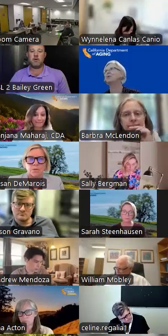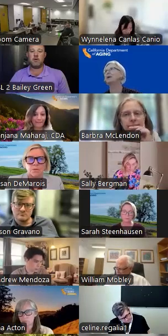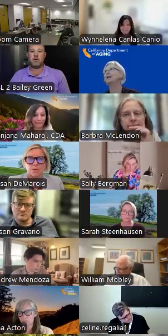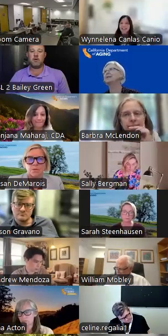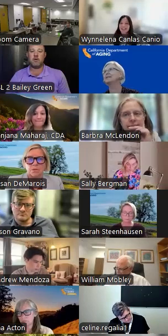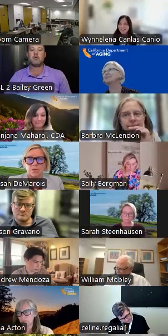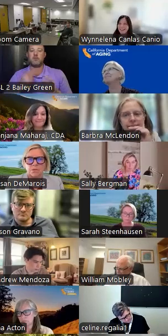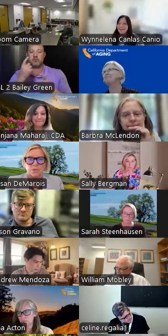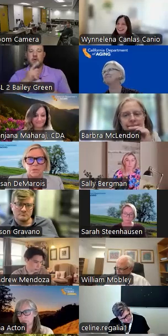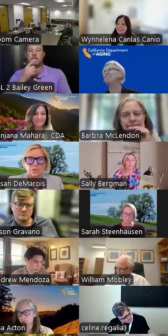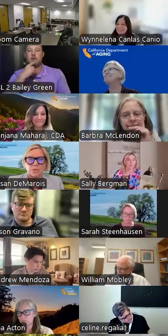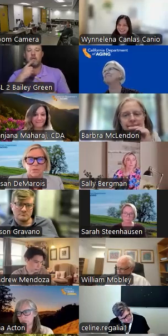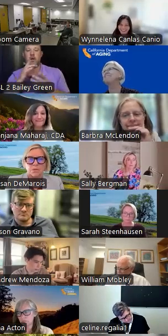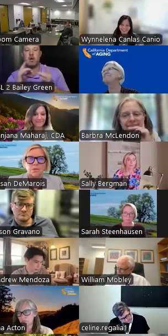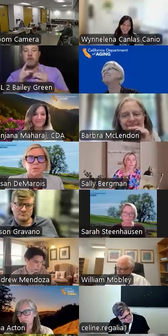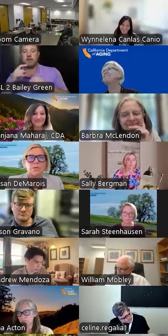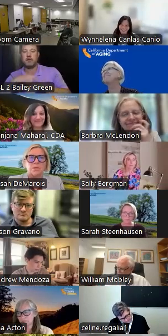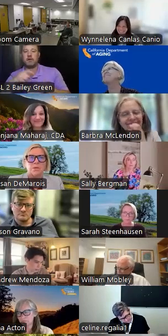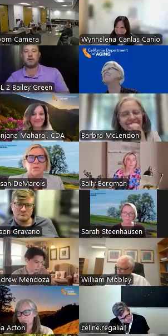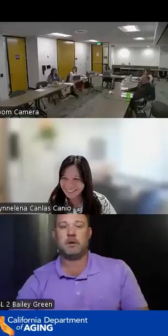Yes, you are yes. correct. Okay.